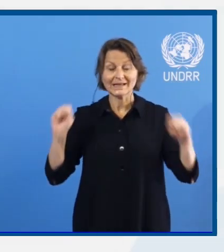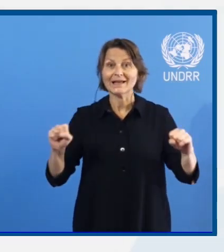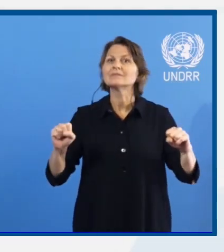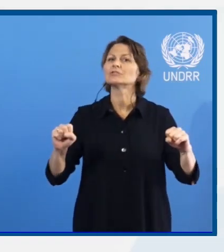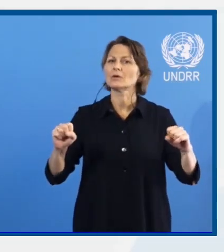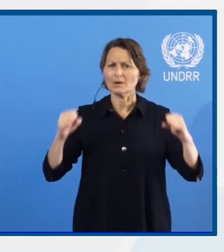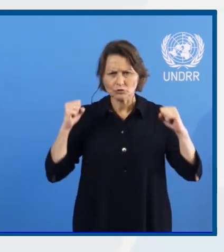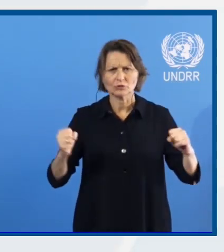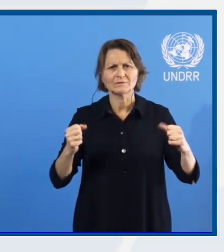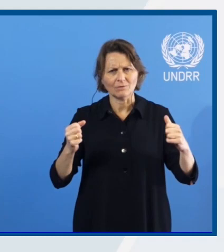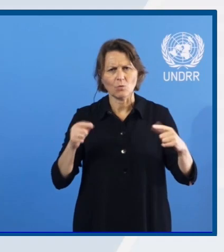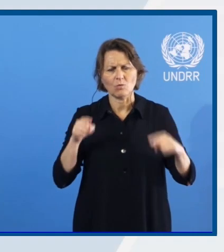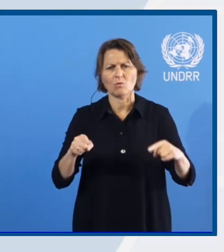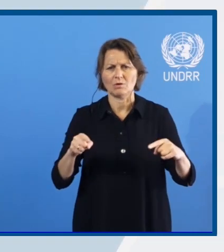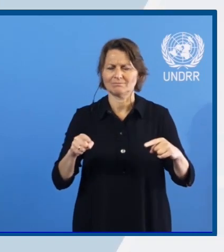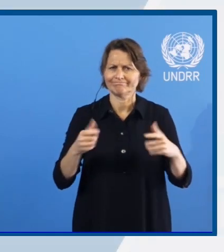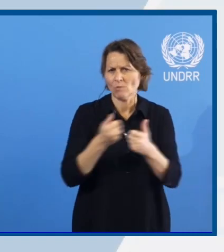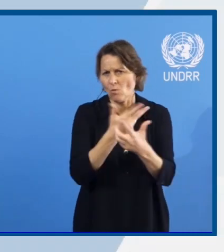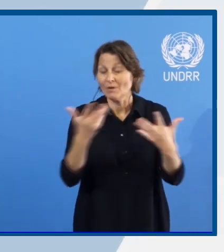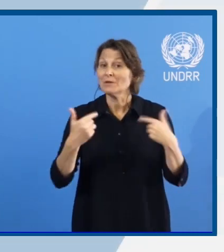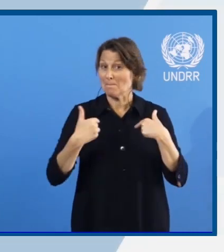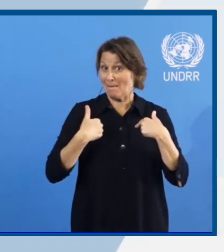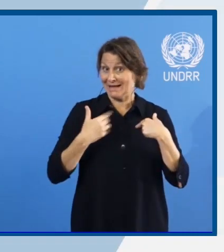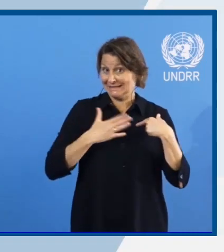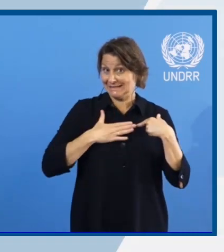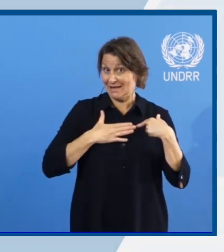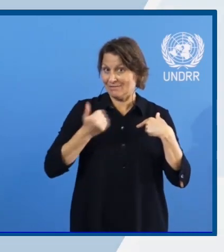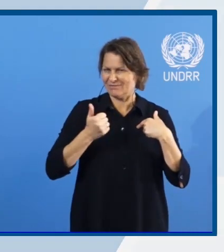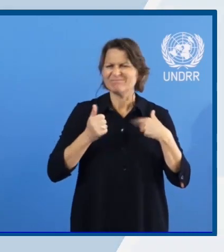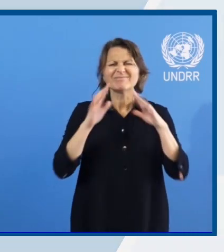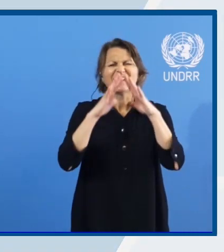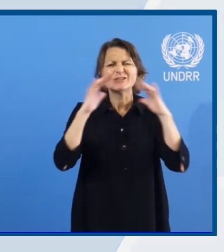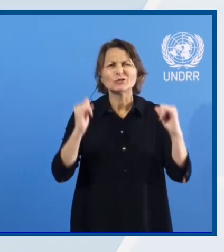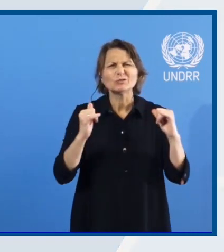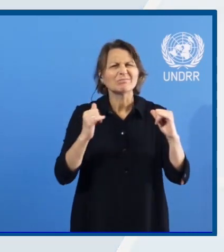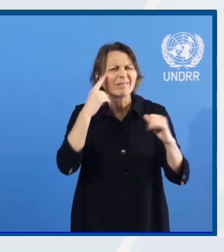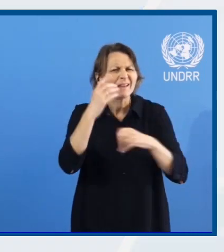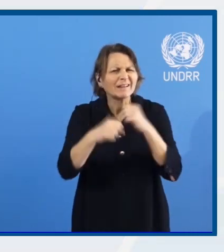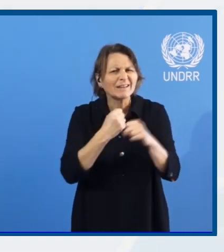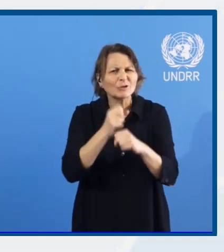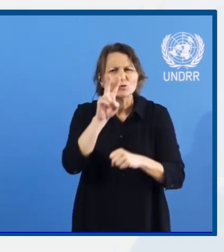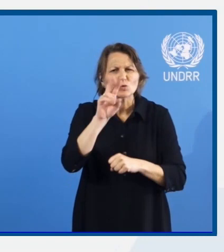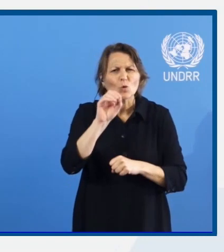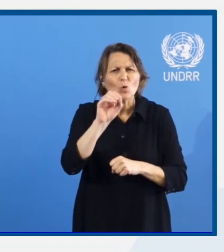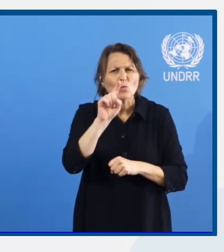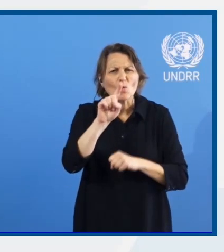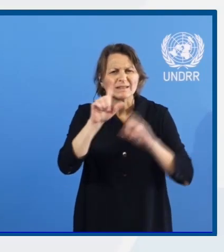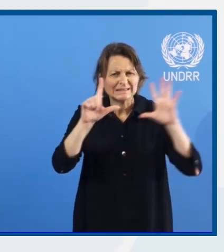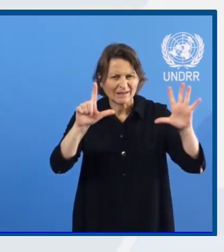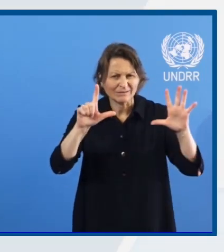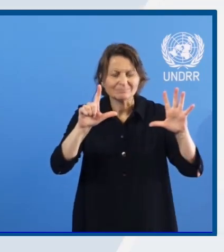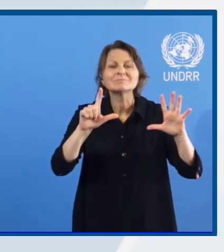fact, I believe my institution put out a report a few years ago in 2017, our World Development Report,